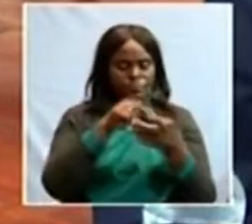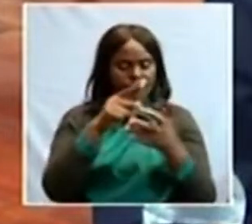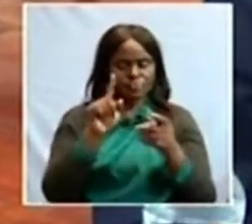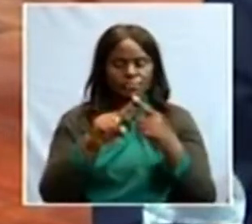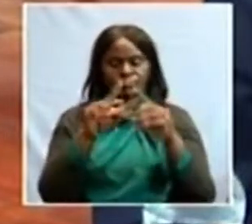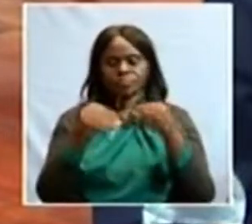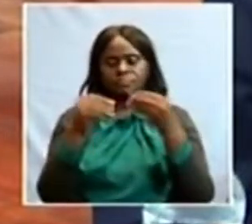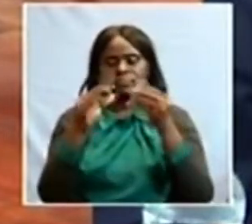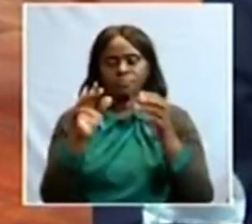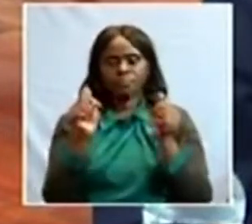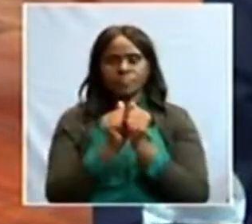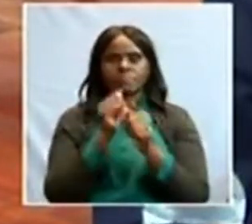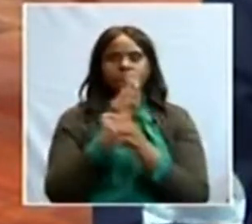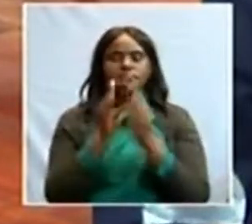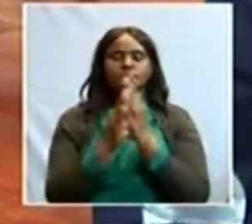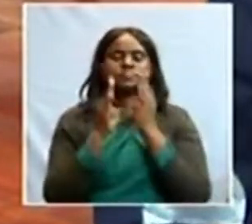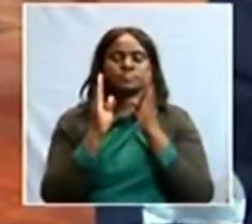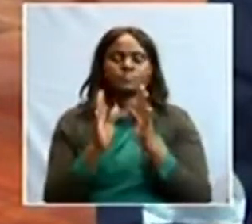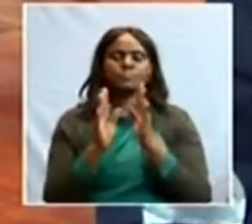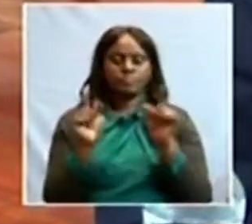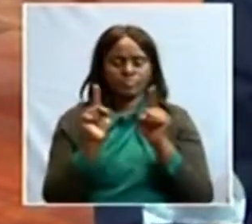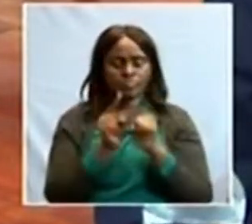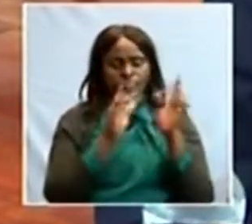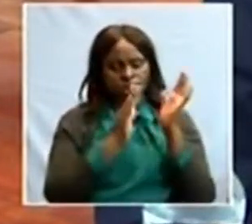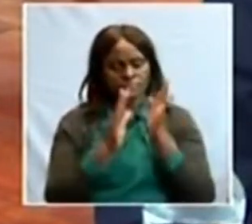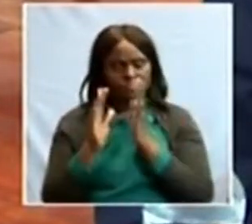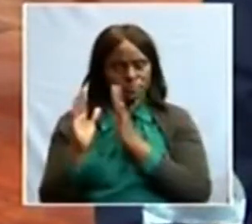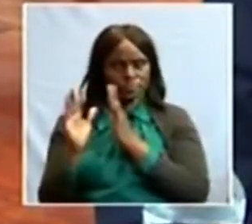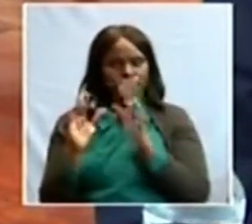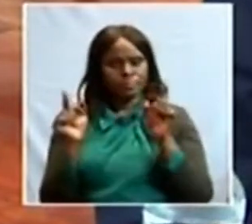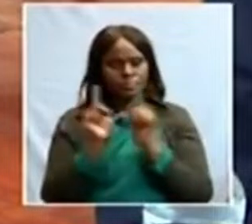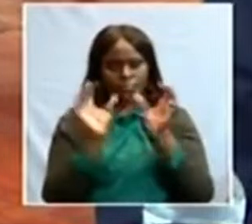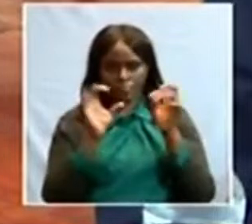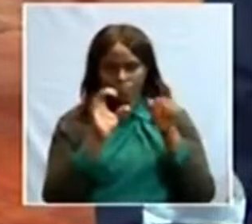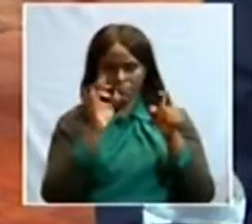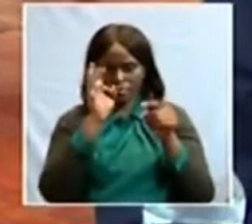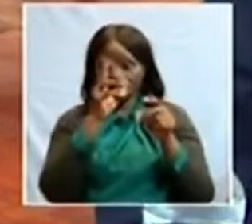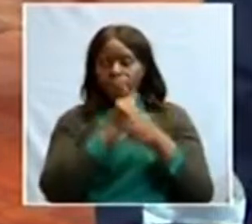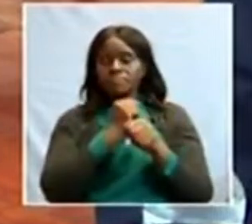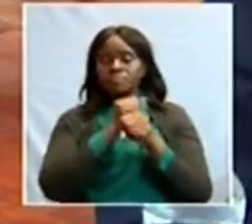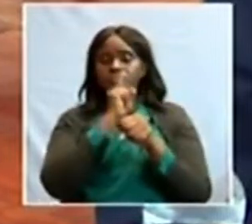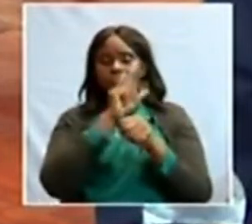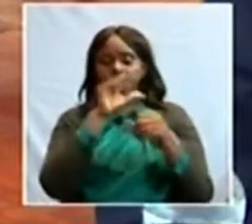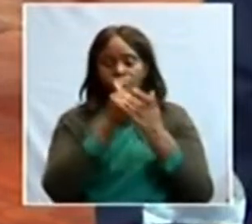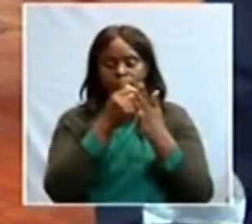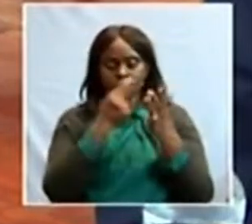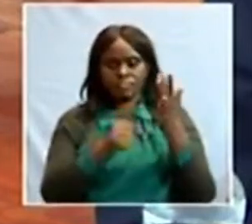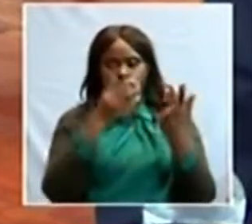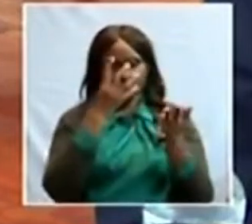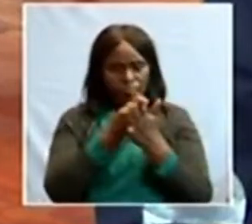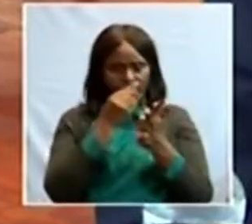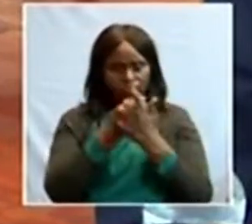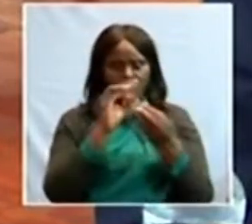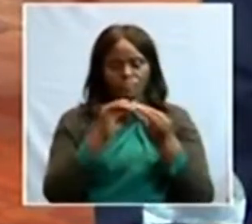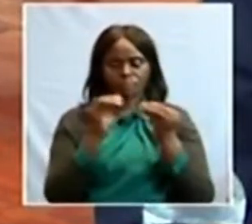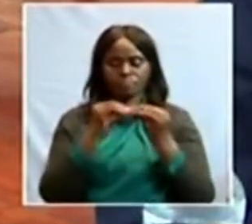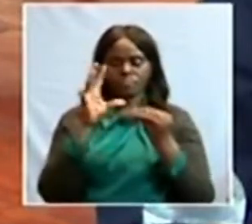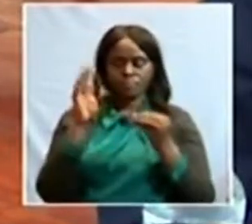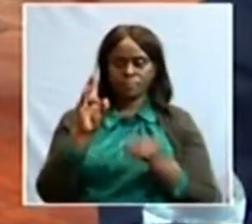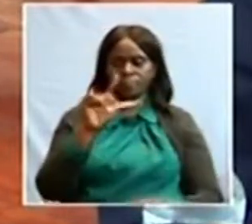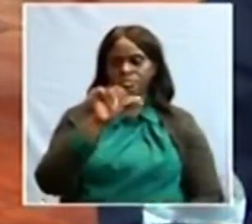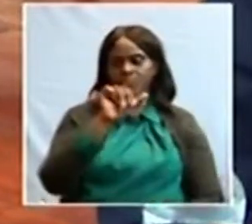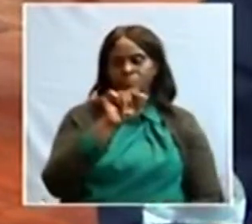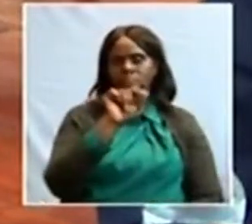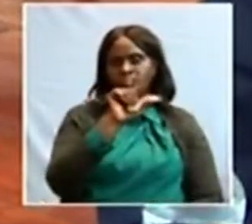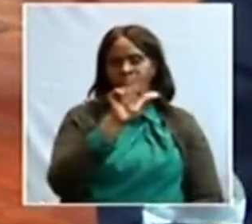and contractors. Remedial measure. The council will ensure the Treasury Circular number 7 of